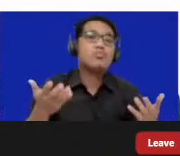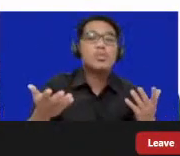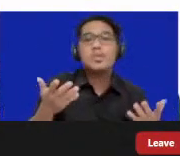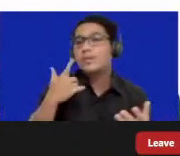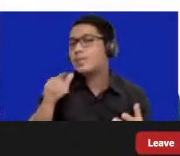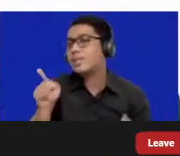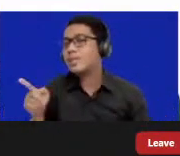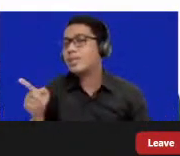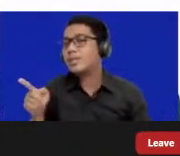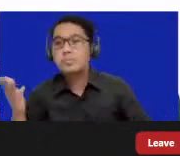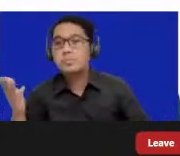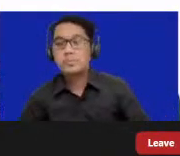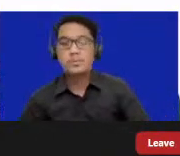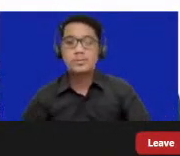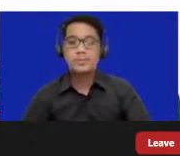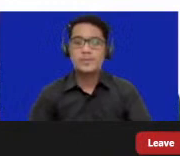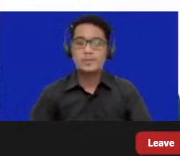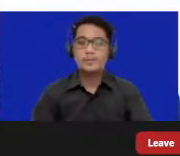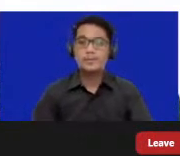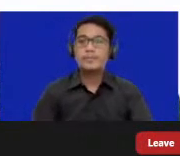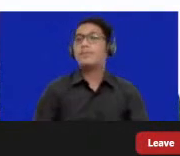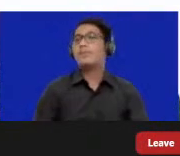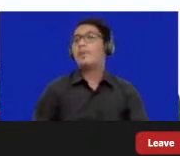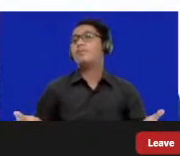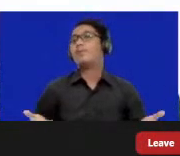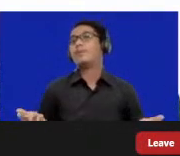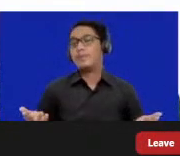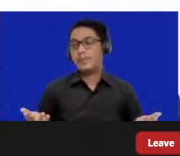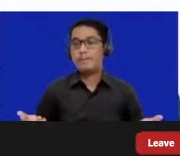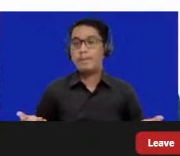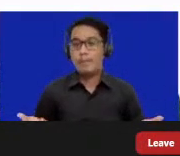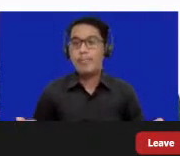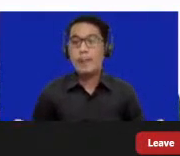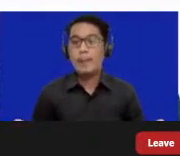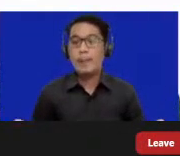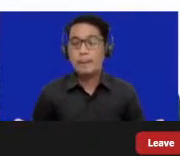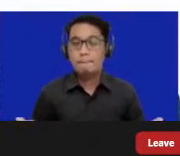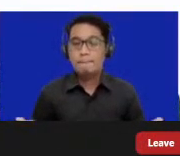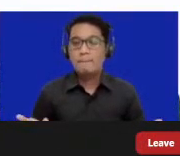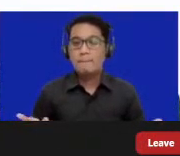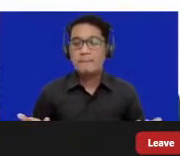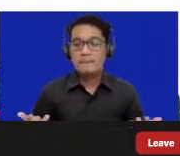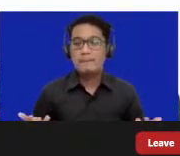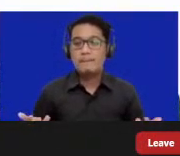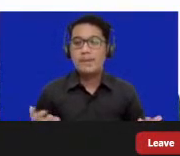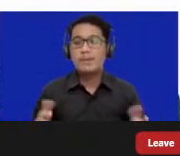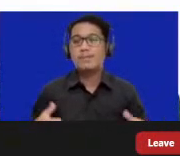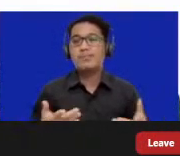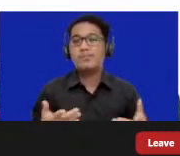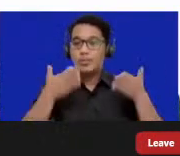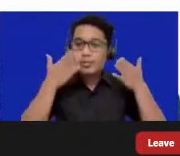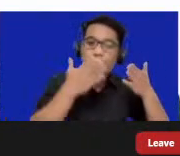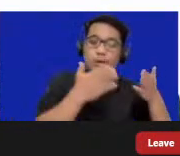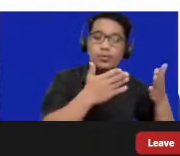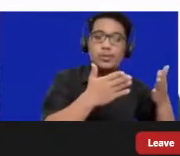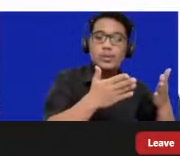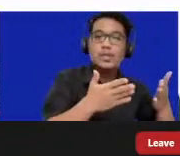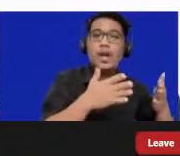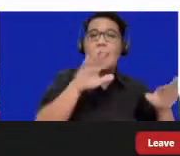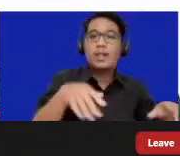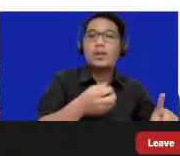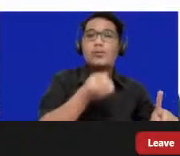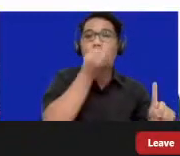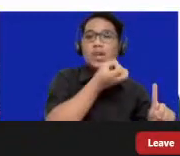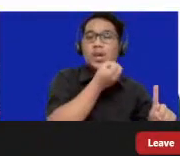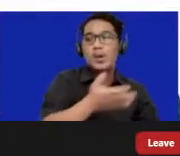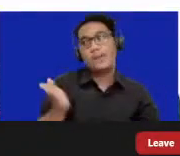maybe what's your concerns, observations, or suggestions to make this work? And then also my question